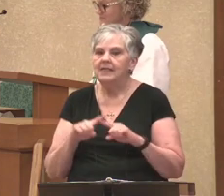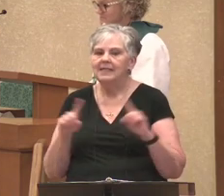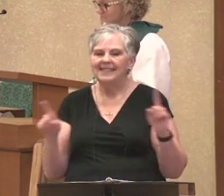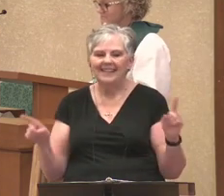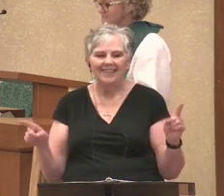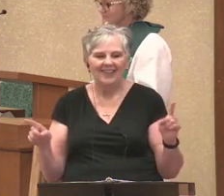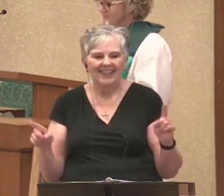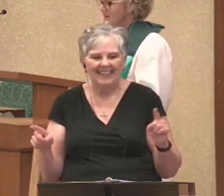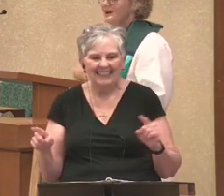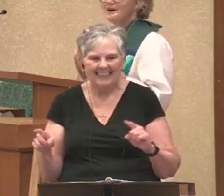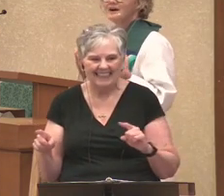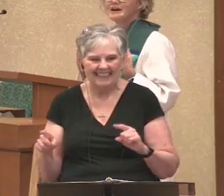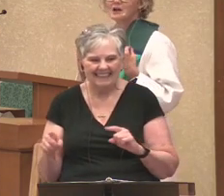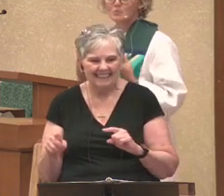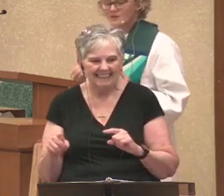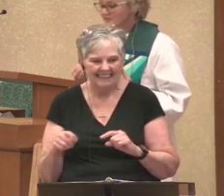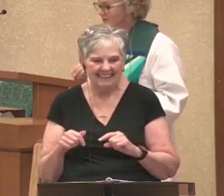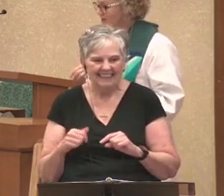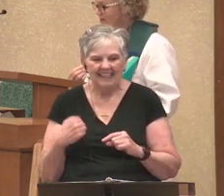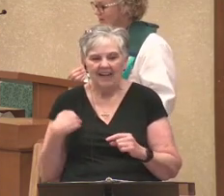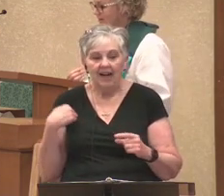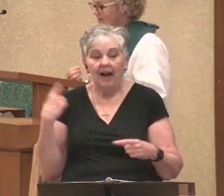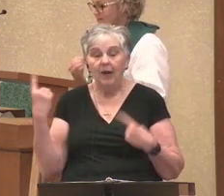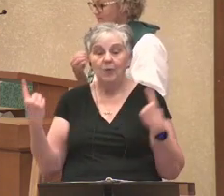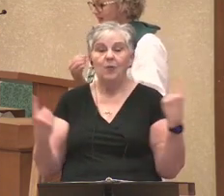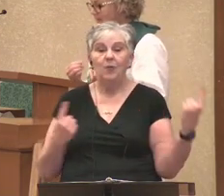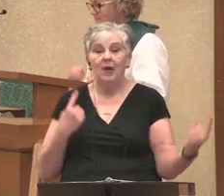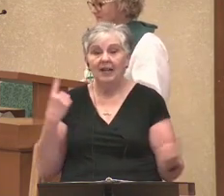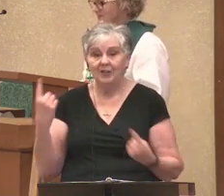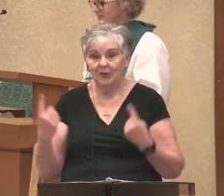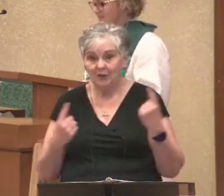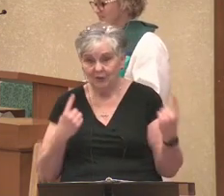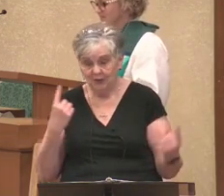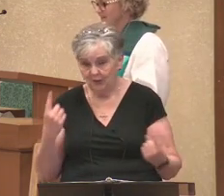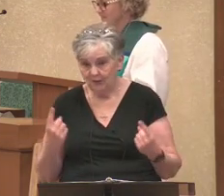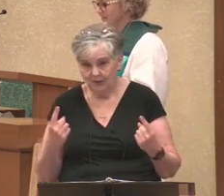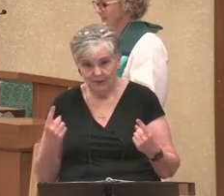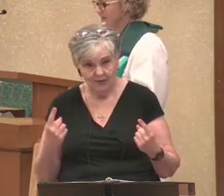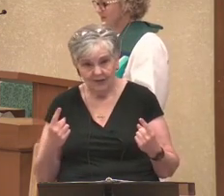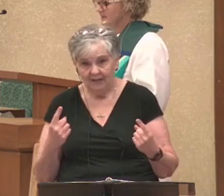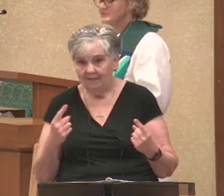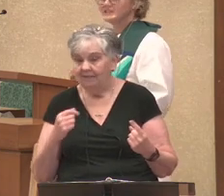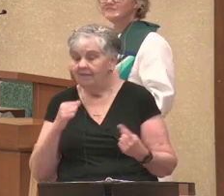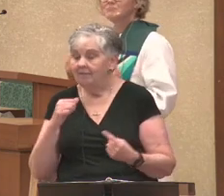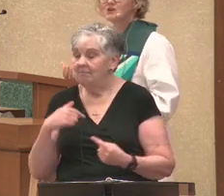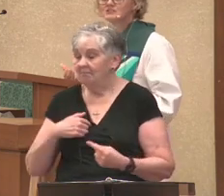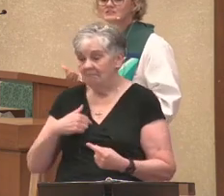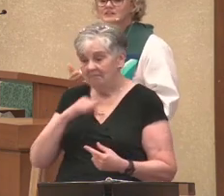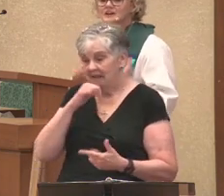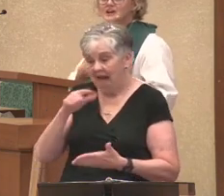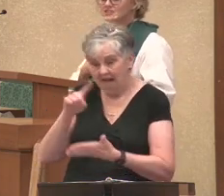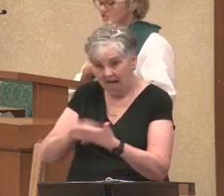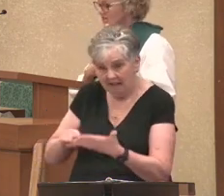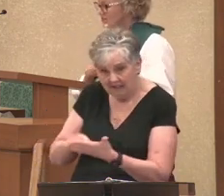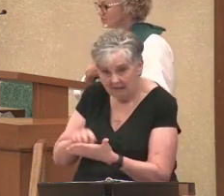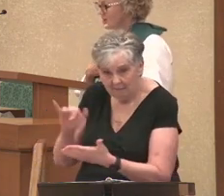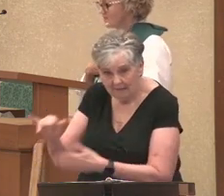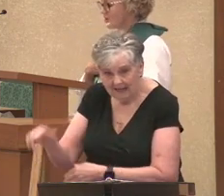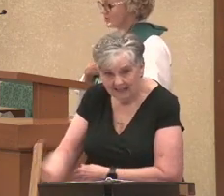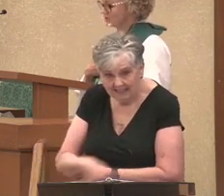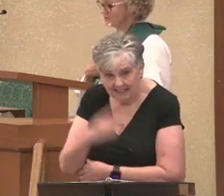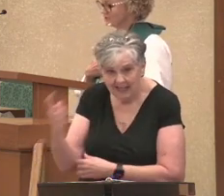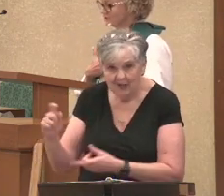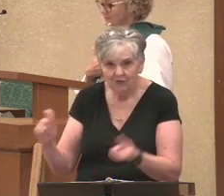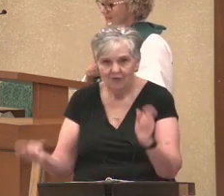differently. I wonder if not being condemned that day gave Martin a change